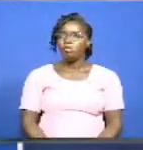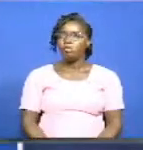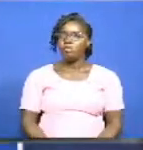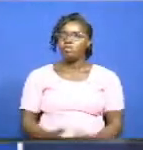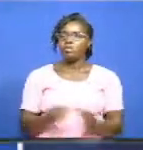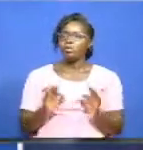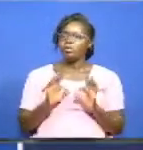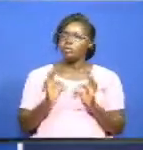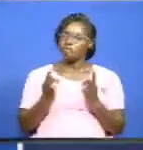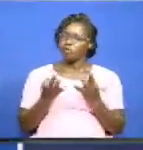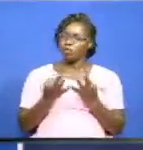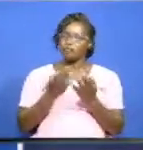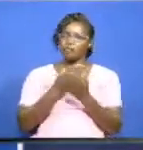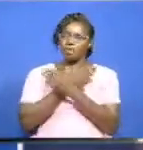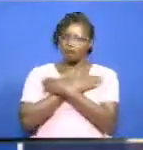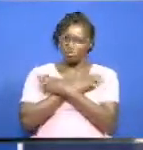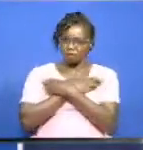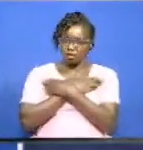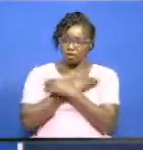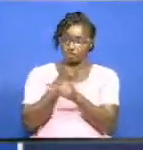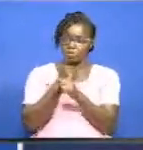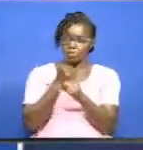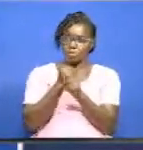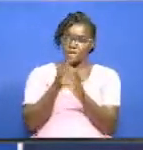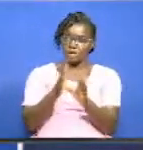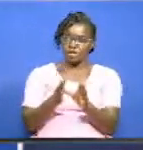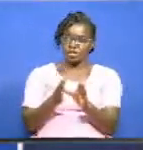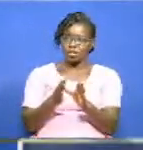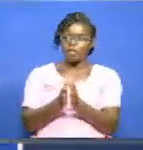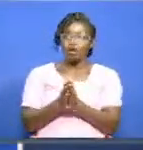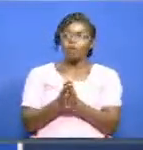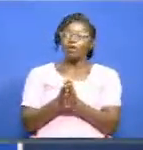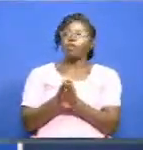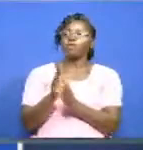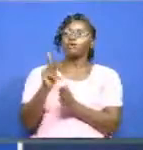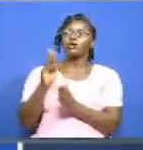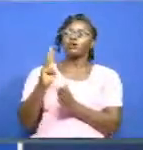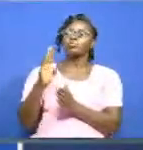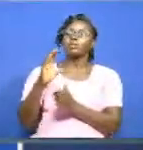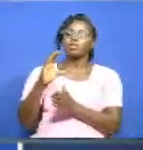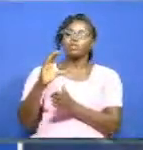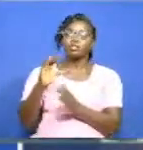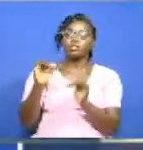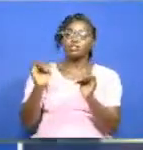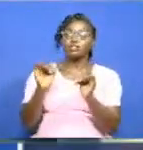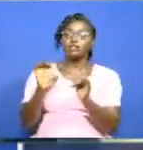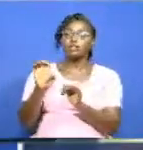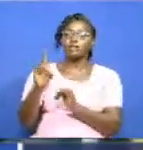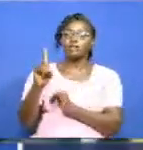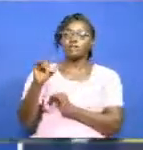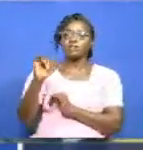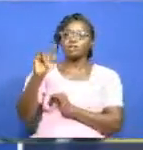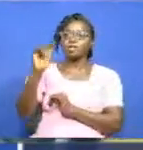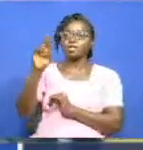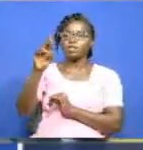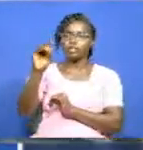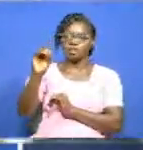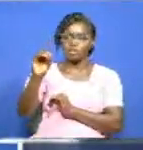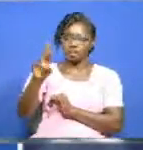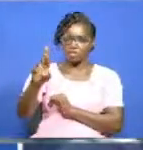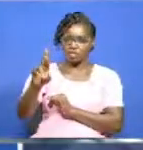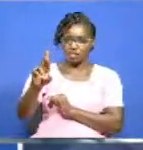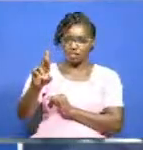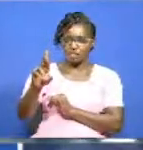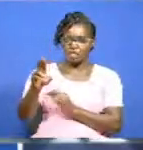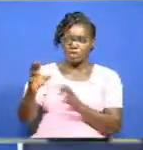Family, friends and colleagues of the late Kenya Broadcasting Corporation video editor Betty Barasa gathered Wednesday